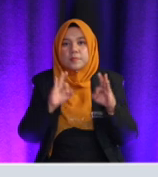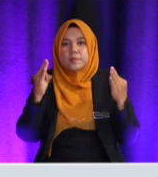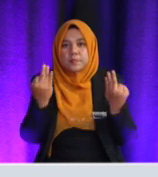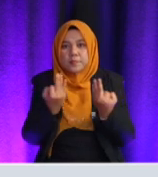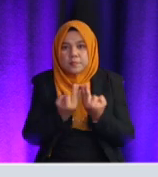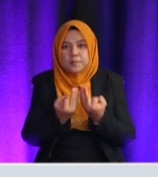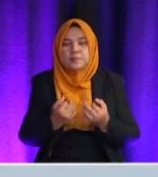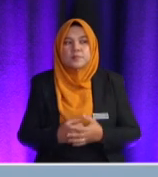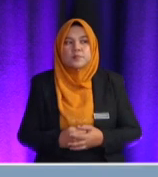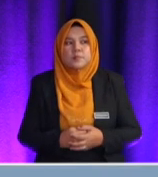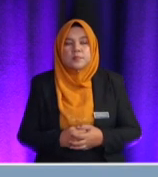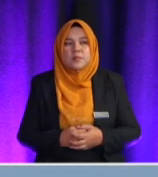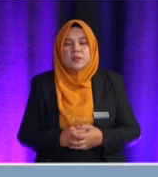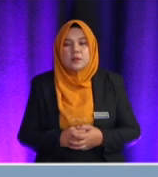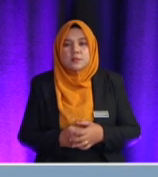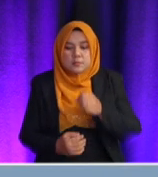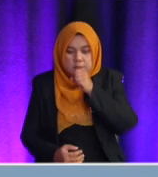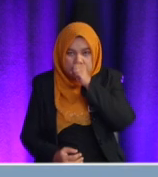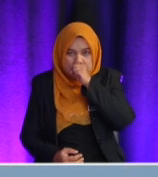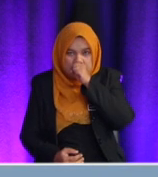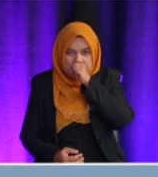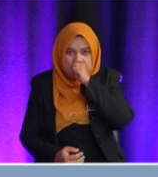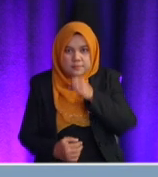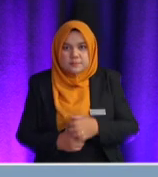green? So everyone?